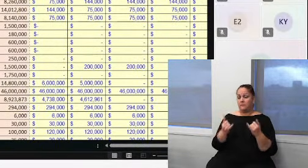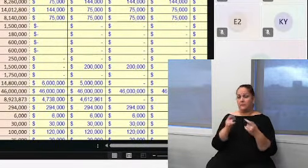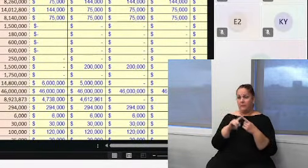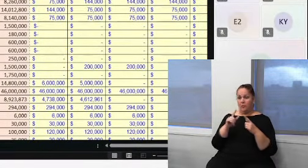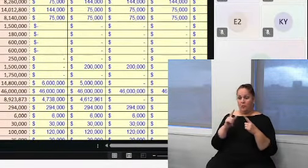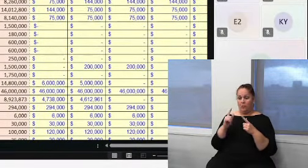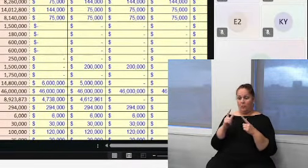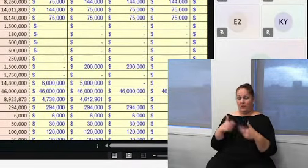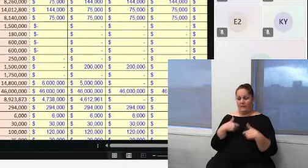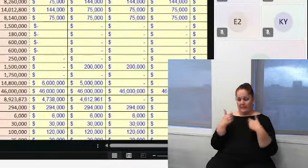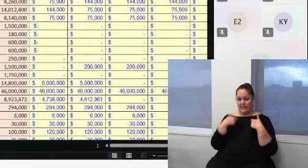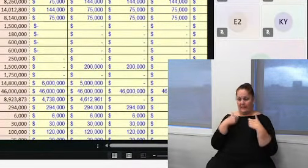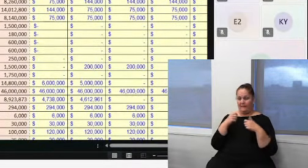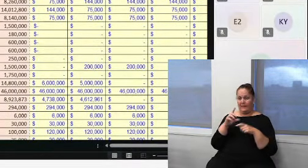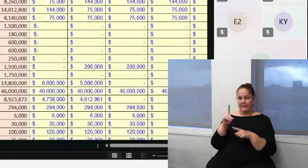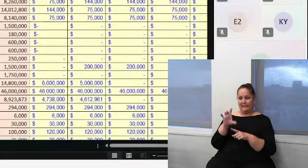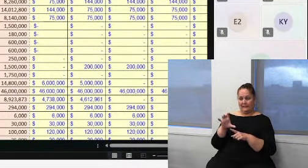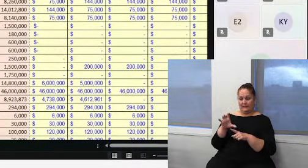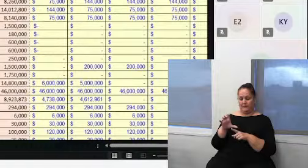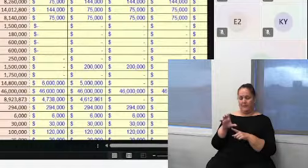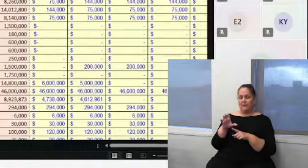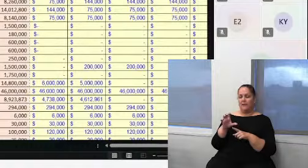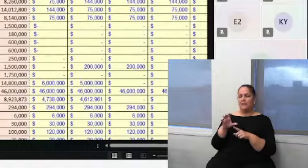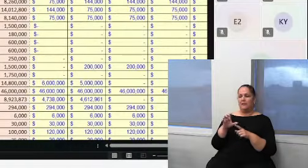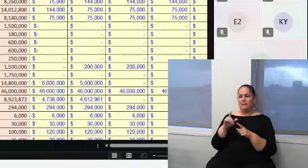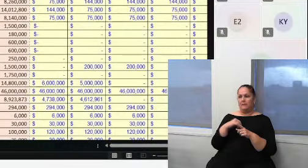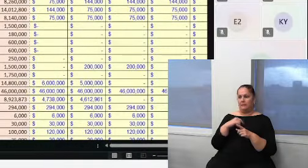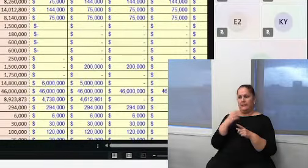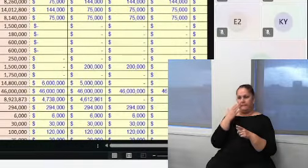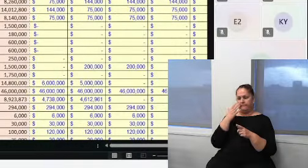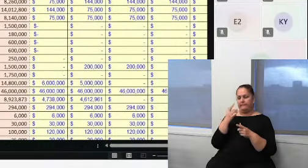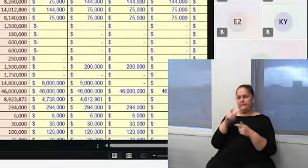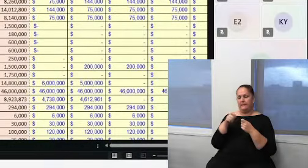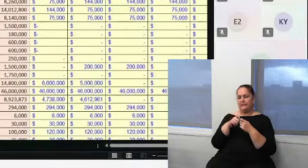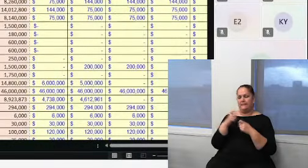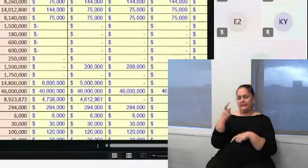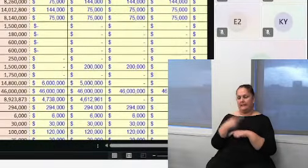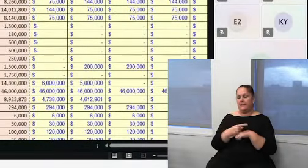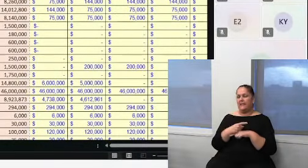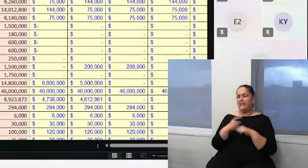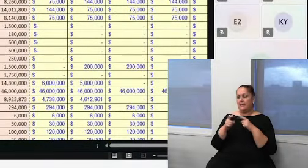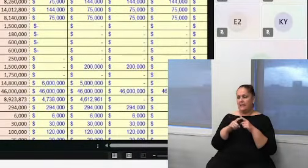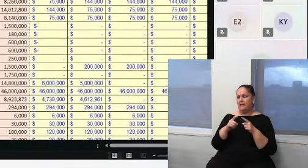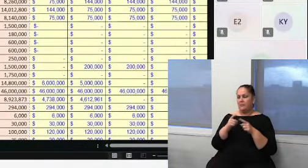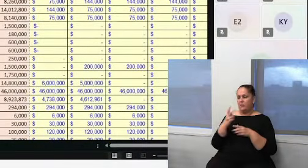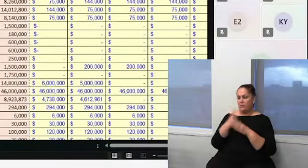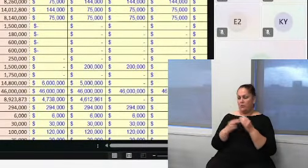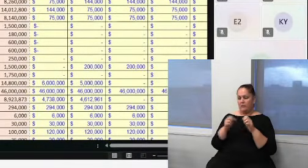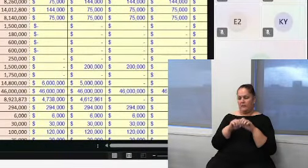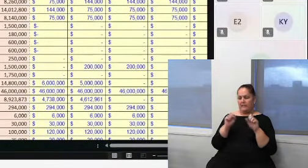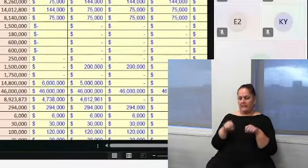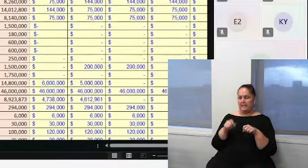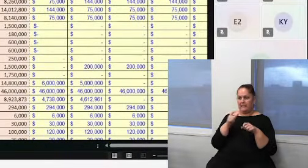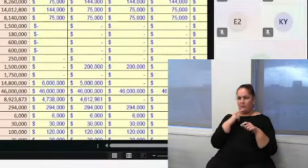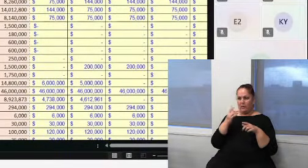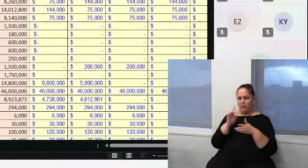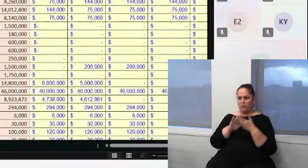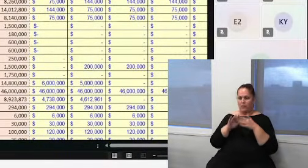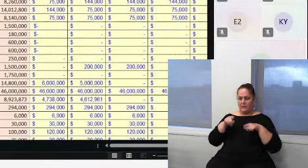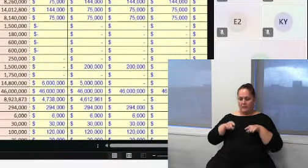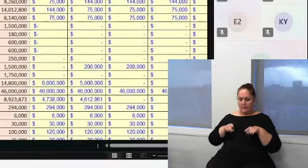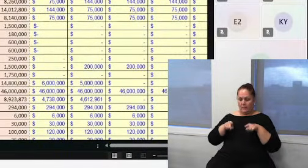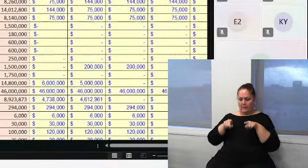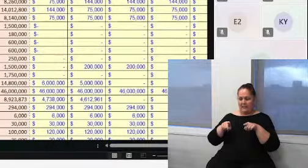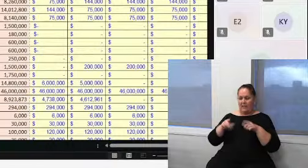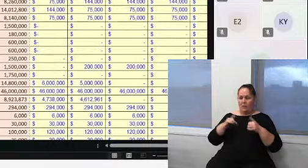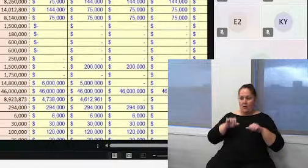We are scheduled right now to go live in the month of December. I won't say specifically which dates, but then both of these systems will